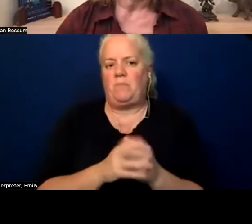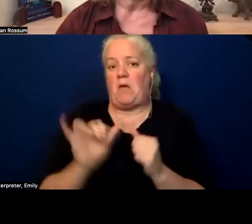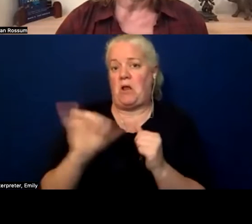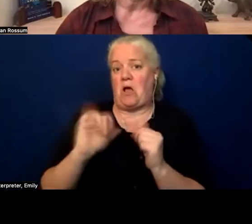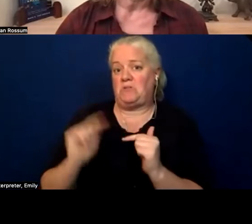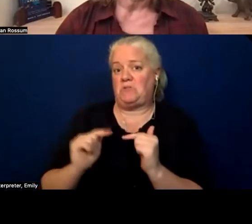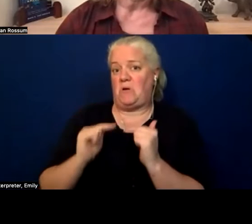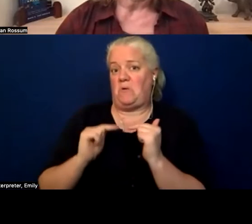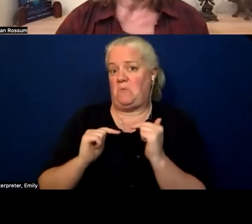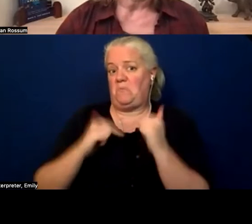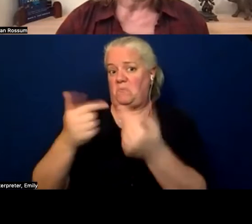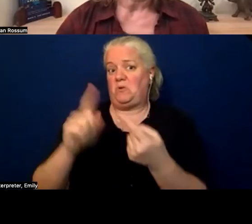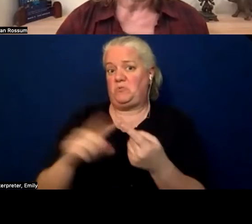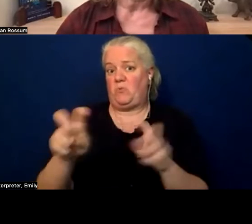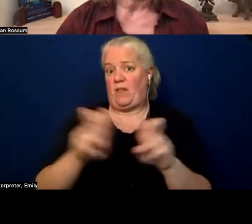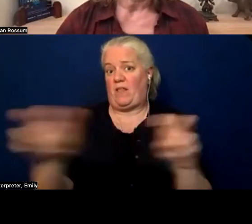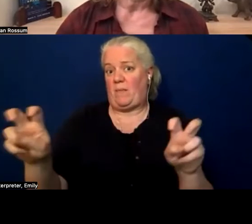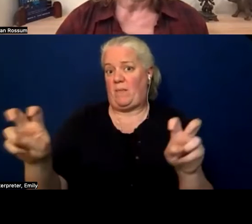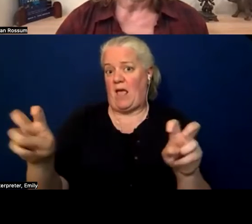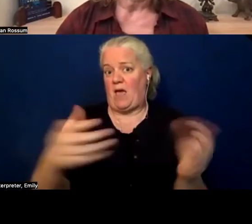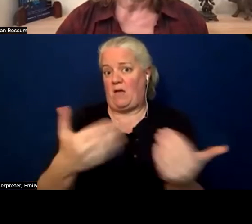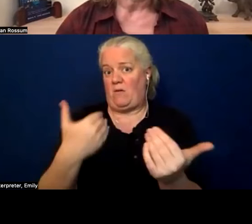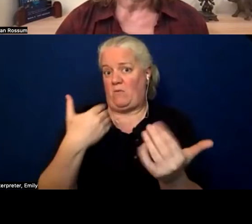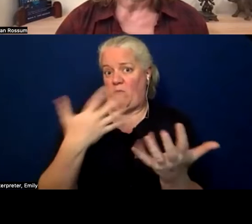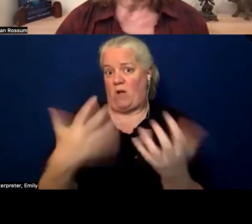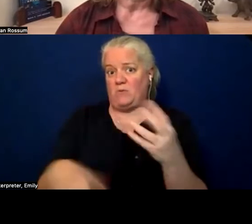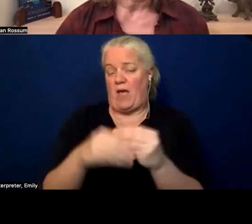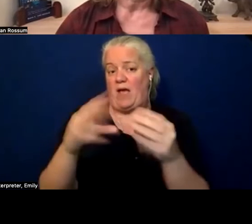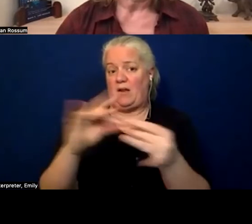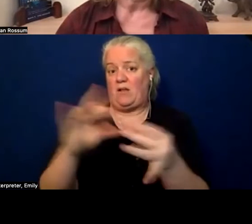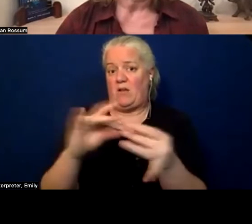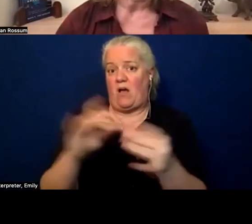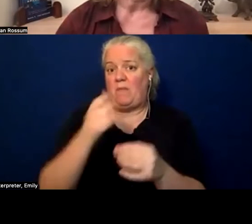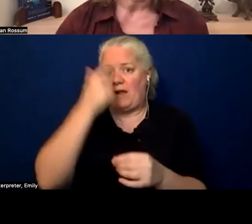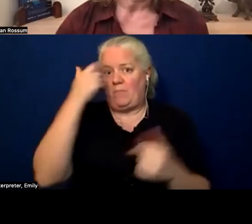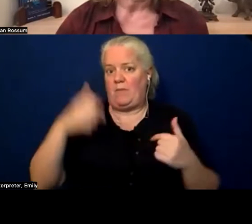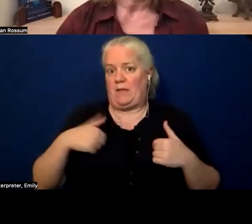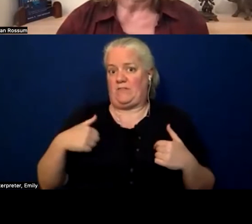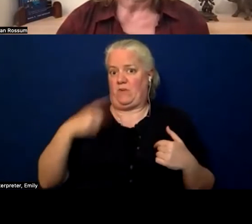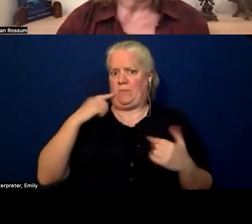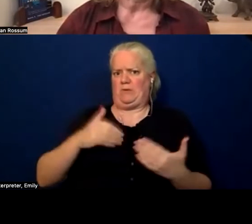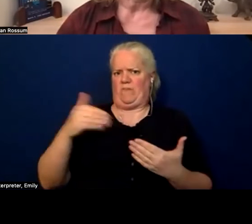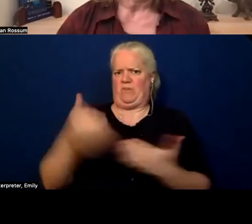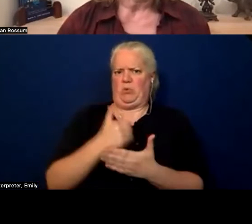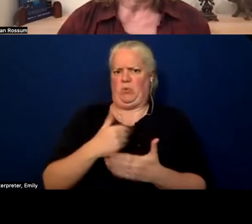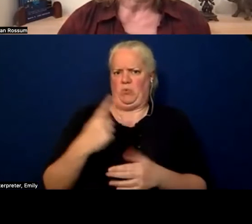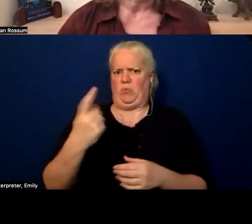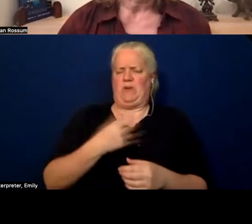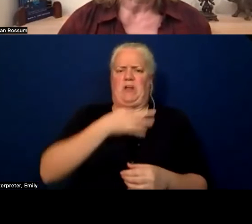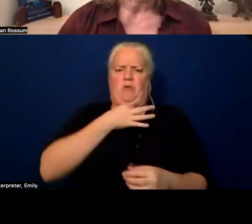to the rest of the panel because it is a sort of novel set of questions for me, and I'd be curious to hear what you all think.